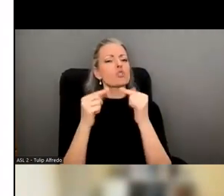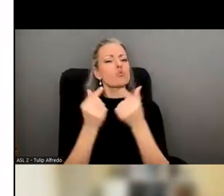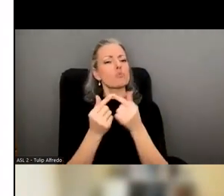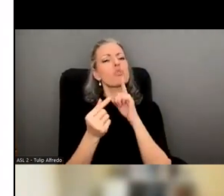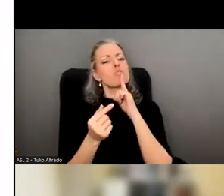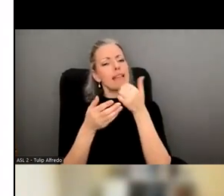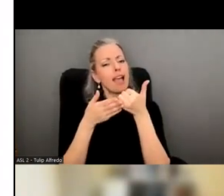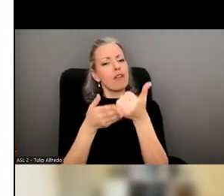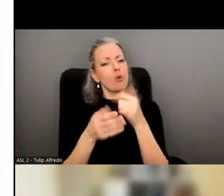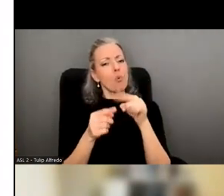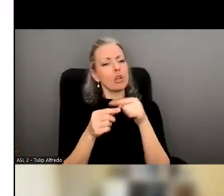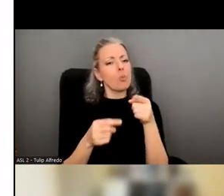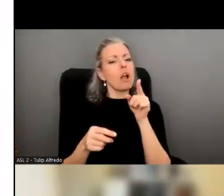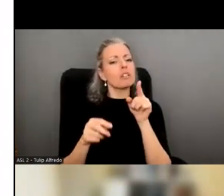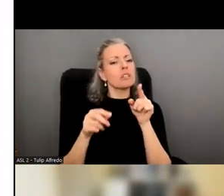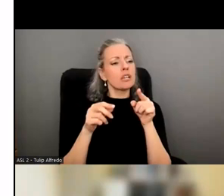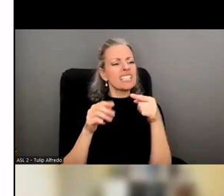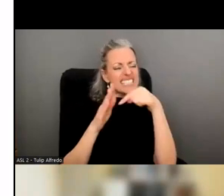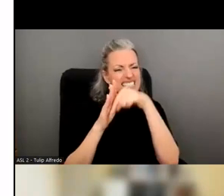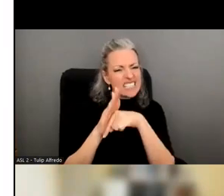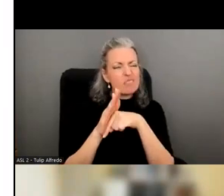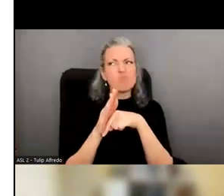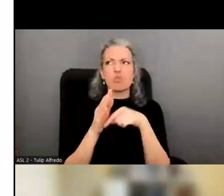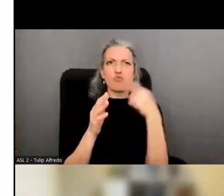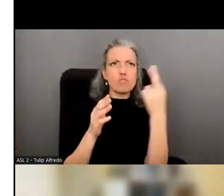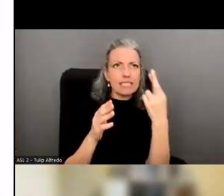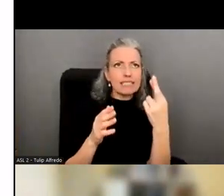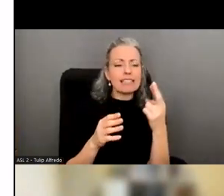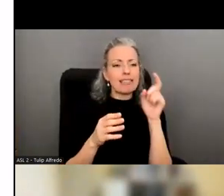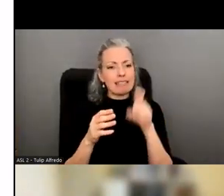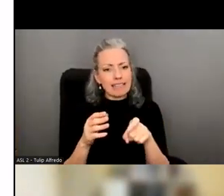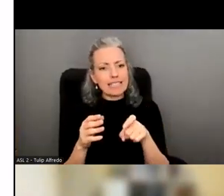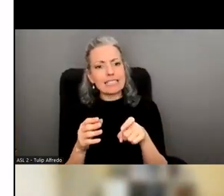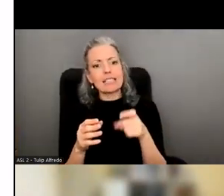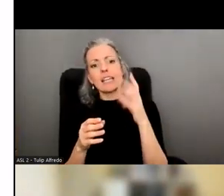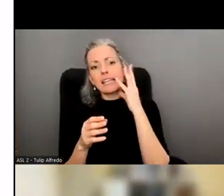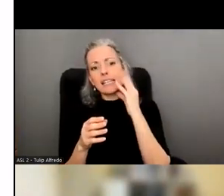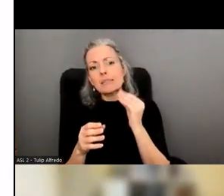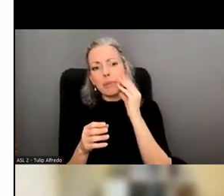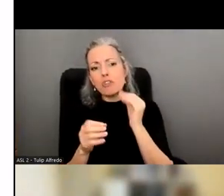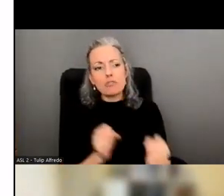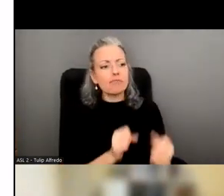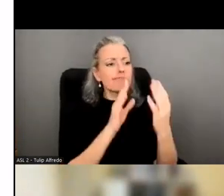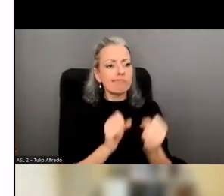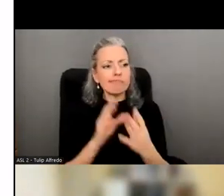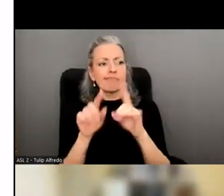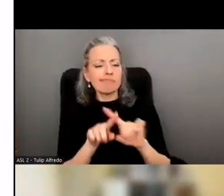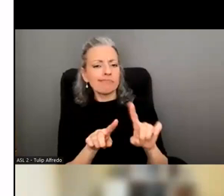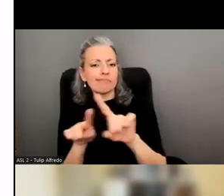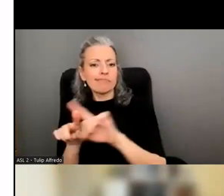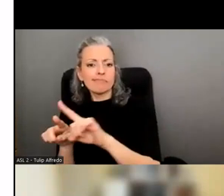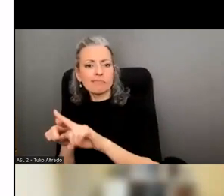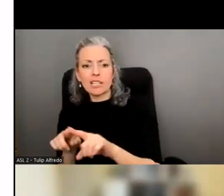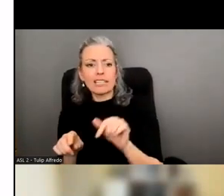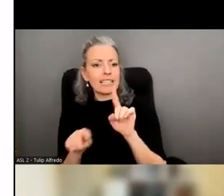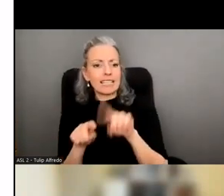helpful when you want to explore complex phenomena and needs in communities that are experiencing multiple forms of oppression that are difficult to study solely from